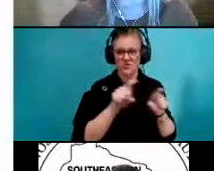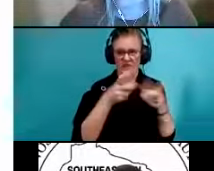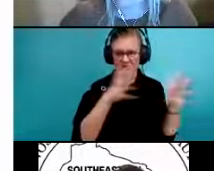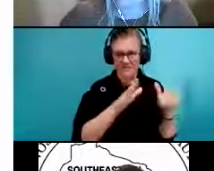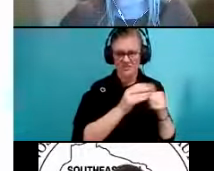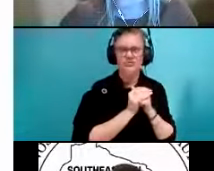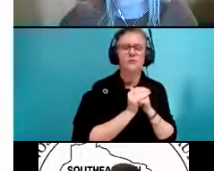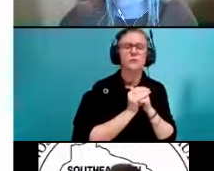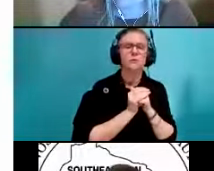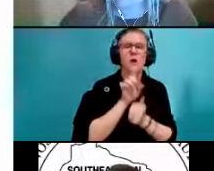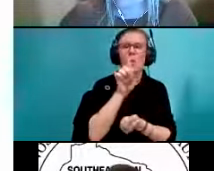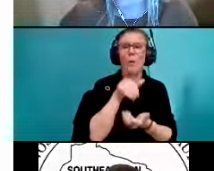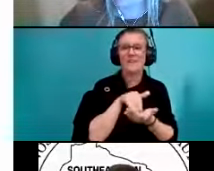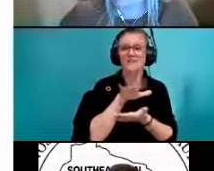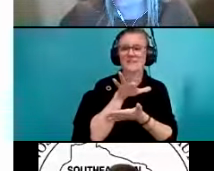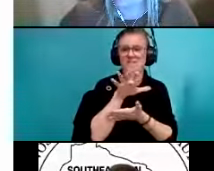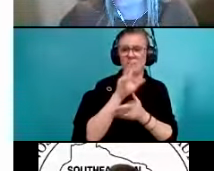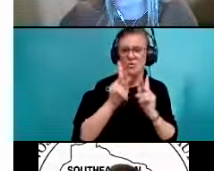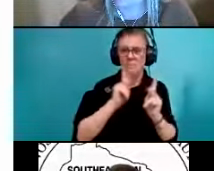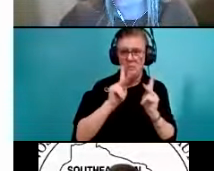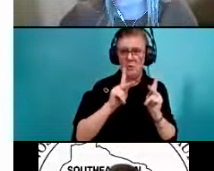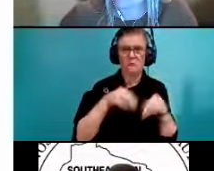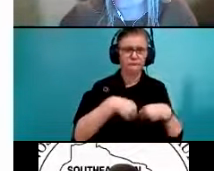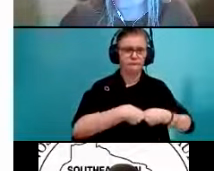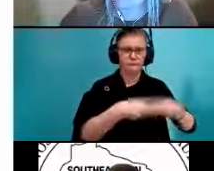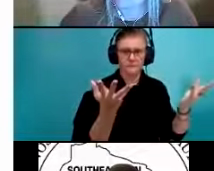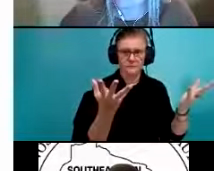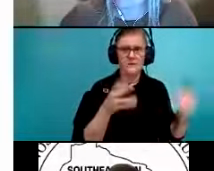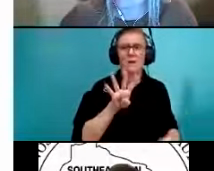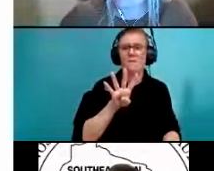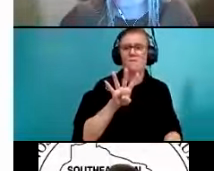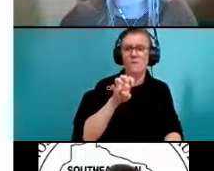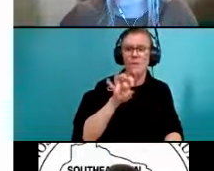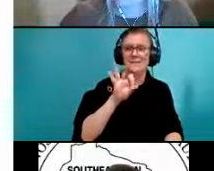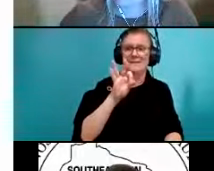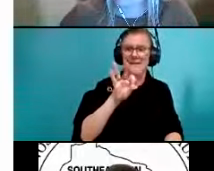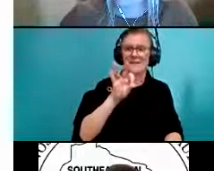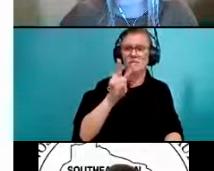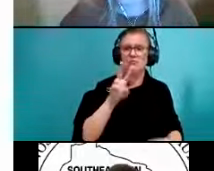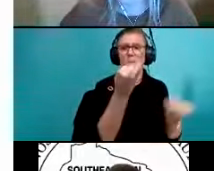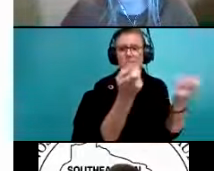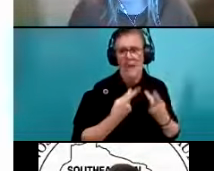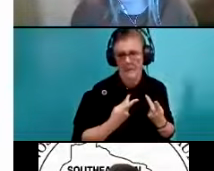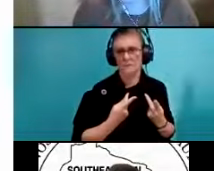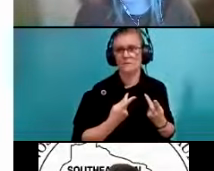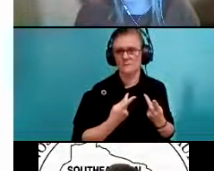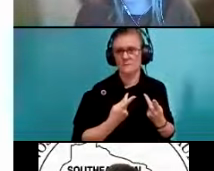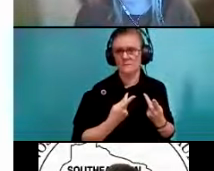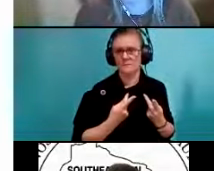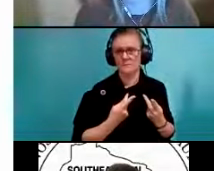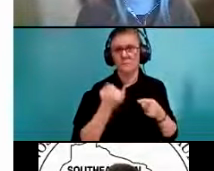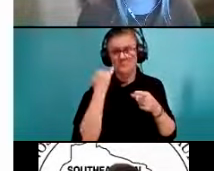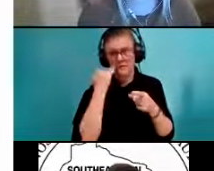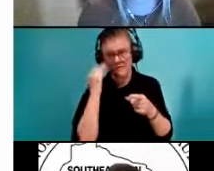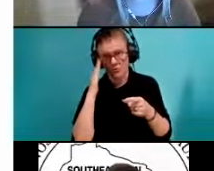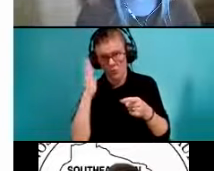the 1,500 surveys that were distributed, 490 responses were received. And for any of you that know